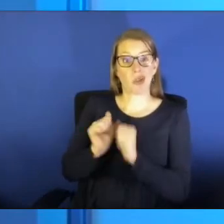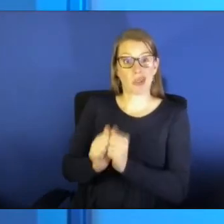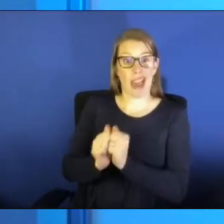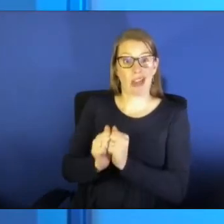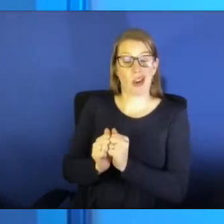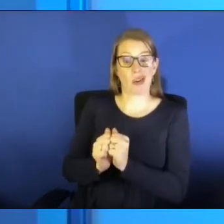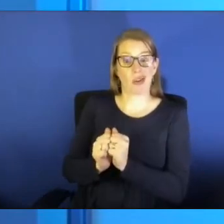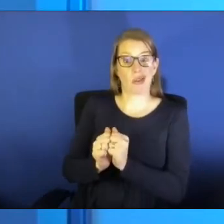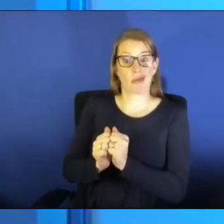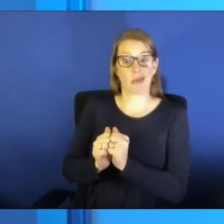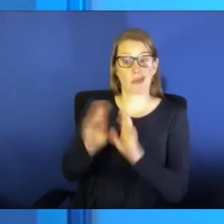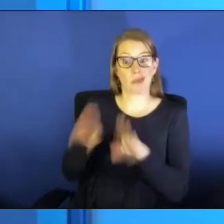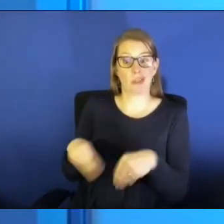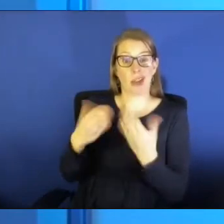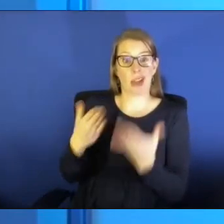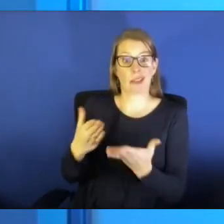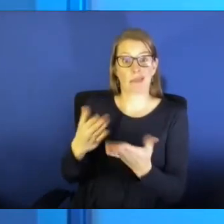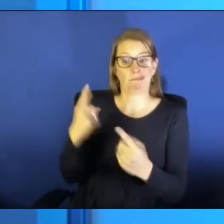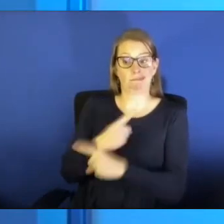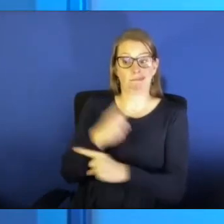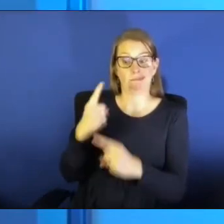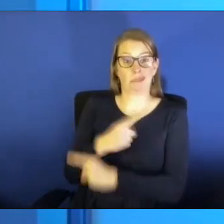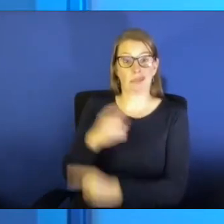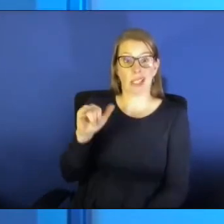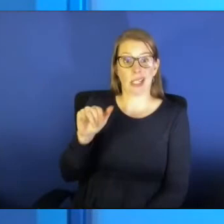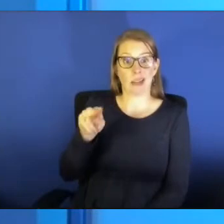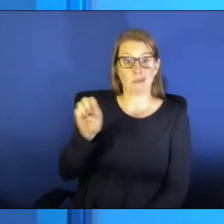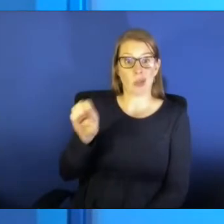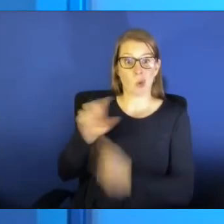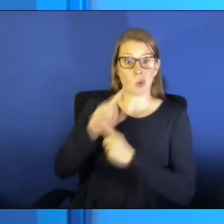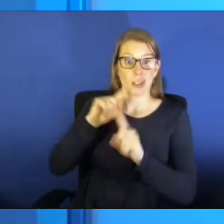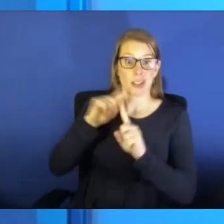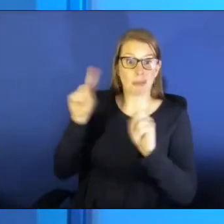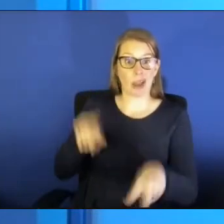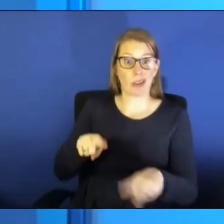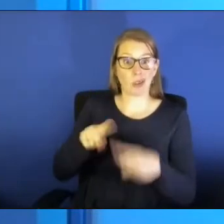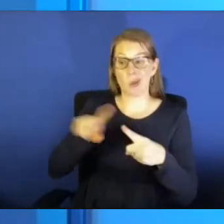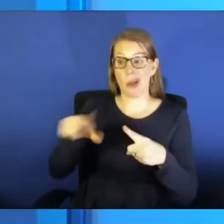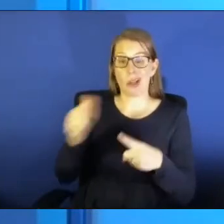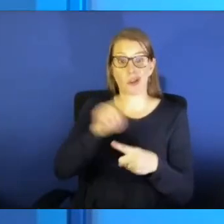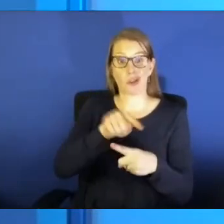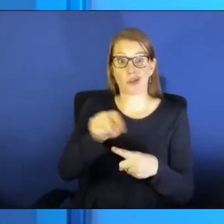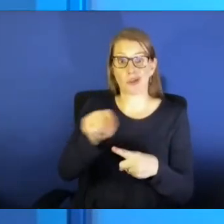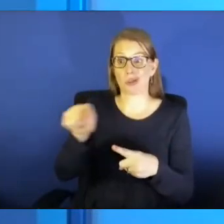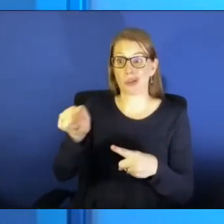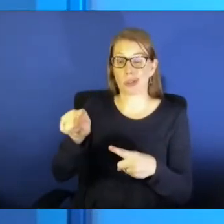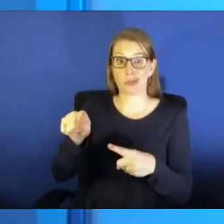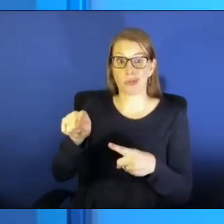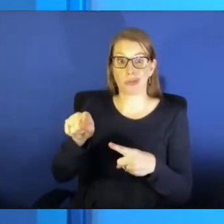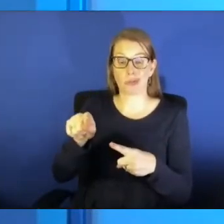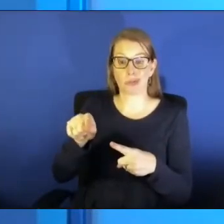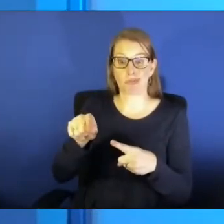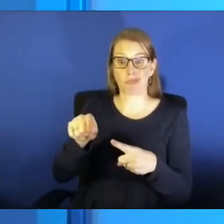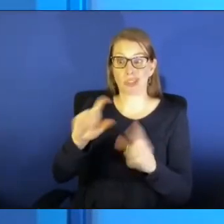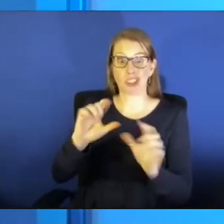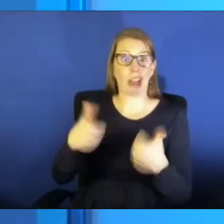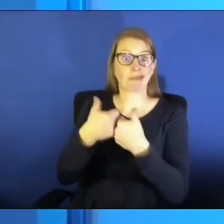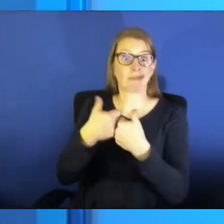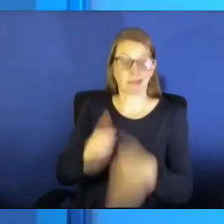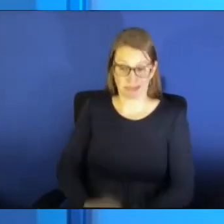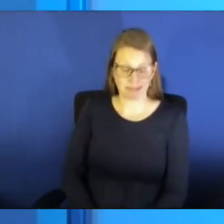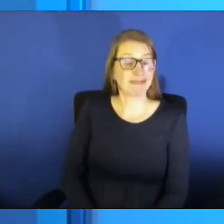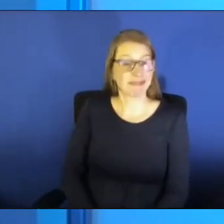whole host of different agents. And the data that you just cited there is a great